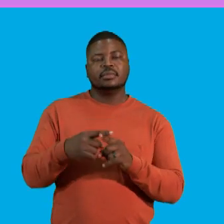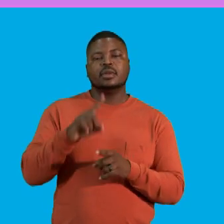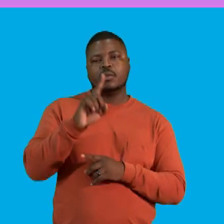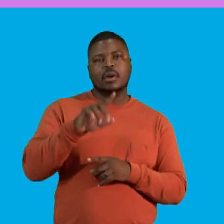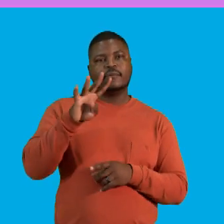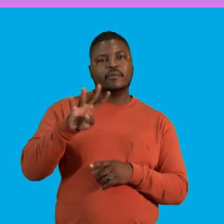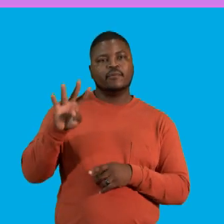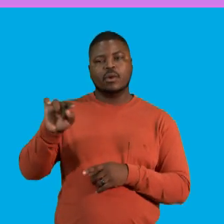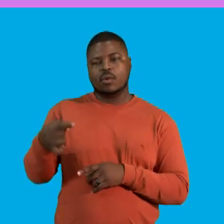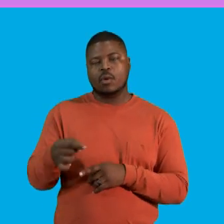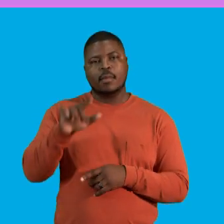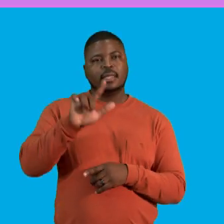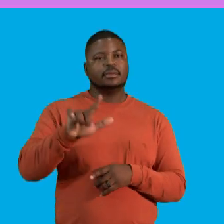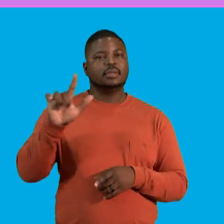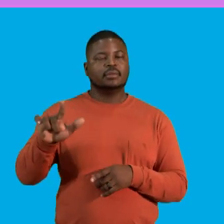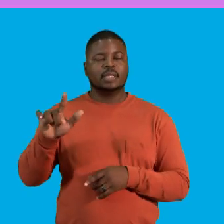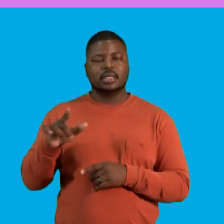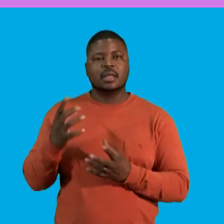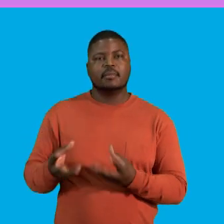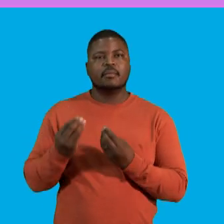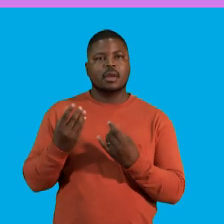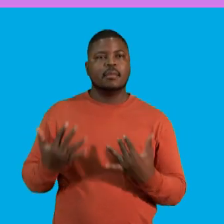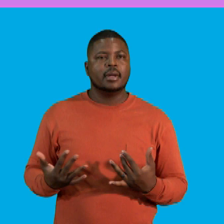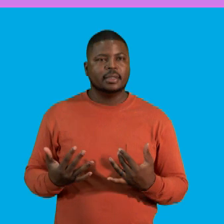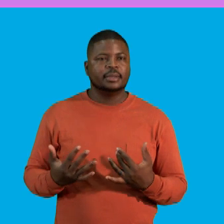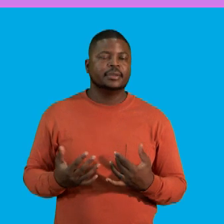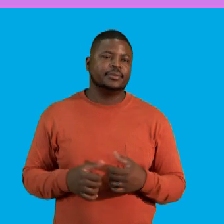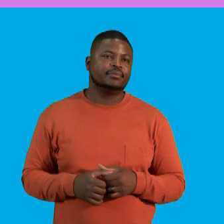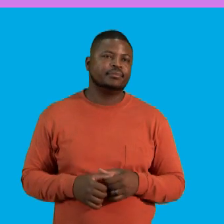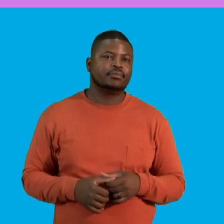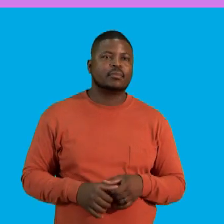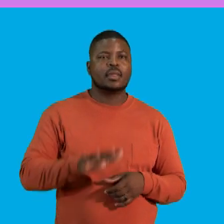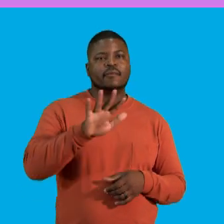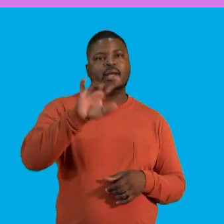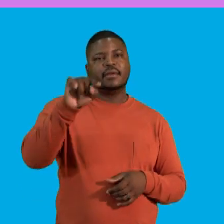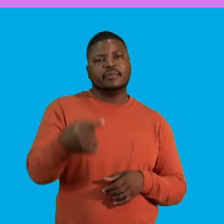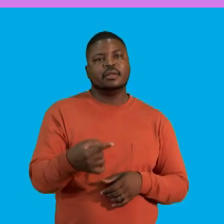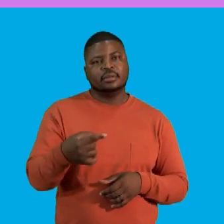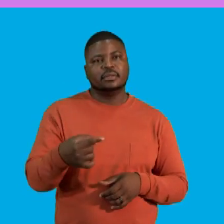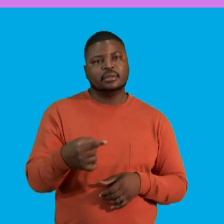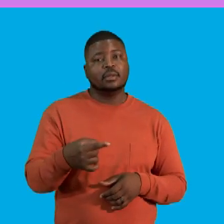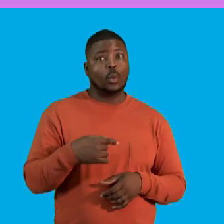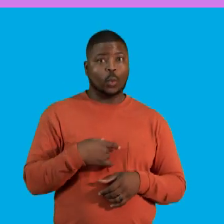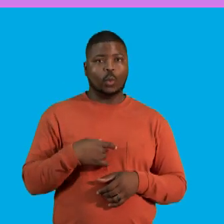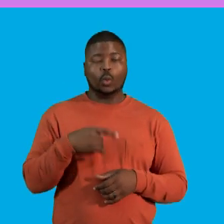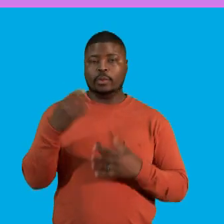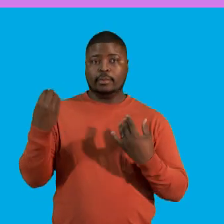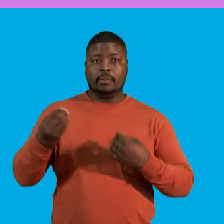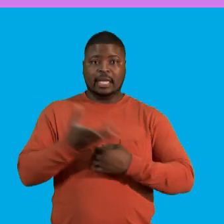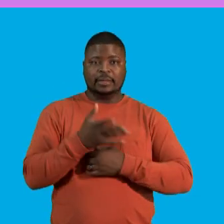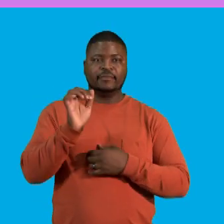Say 35 times 144 rands, 77 cents. It gives us 5,000. That's a